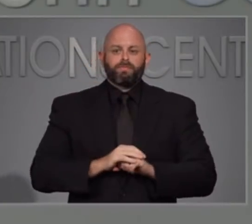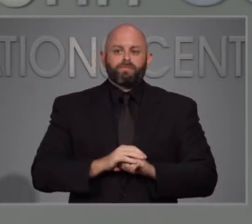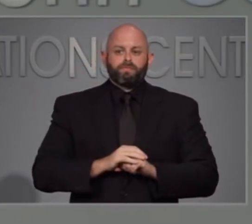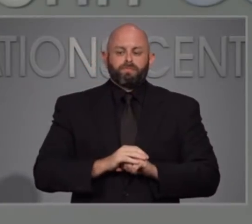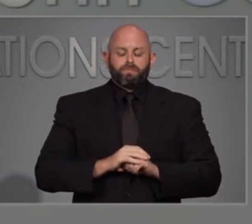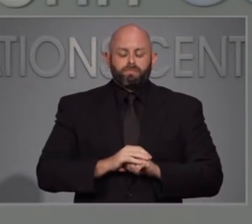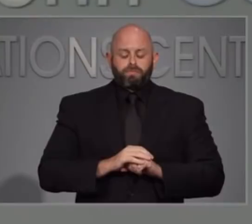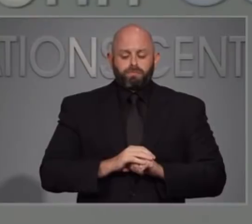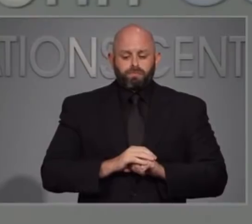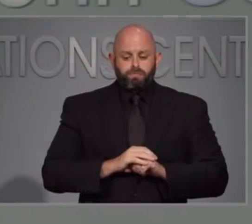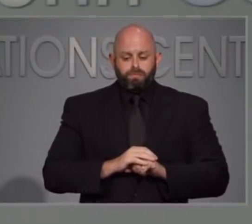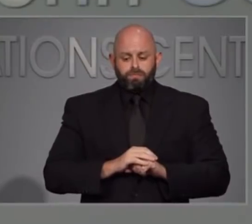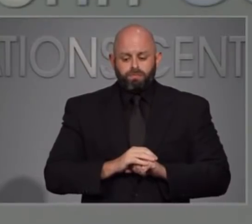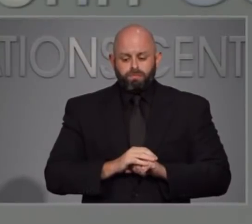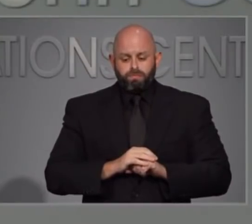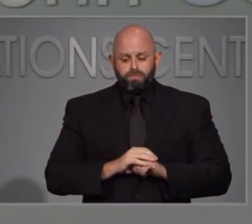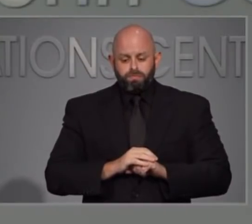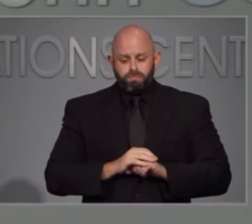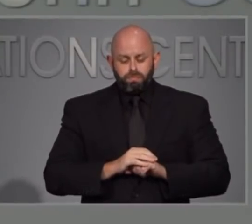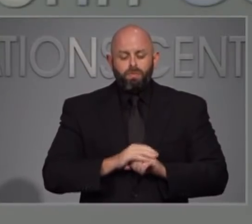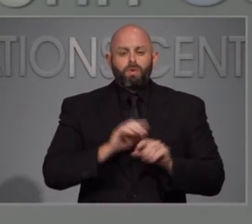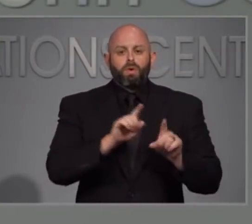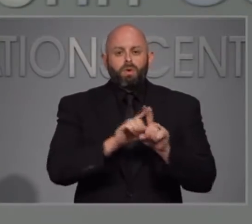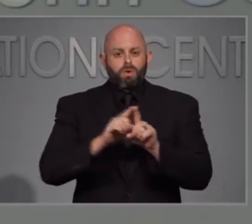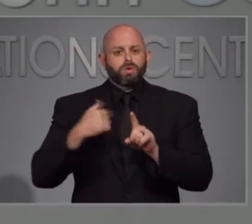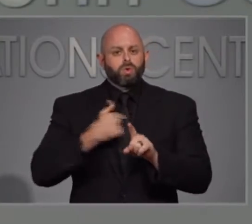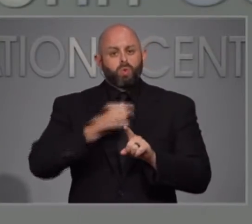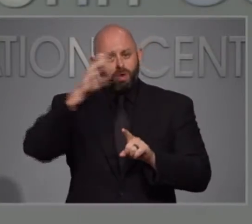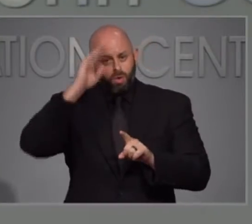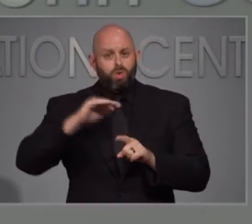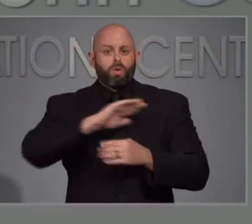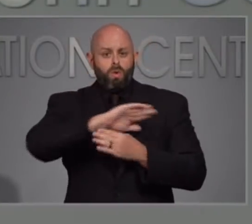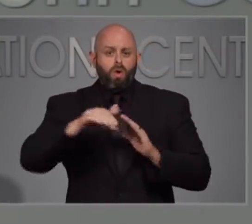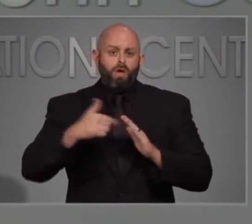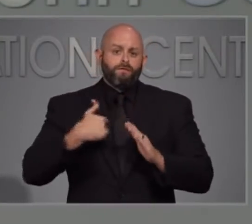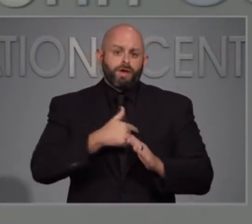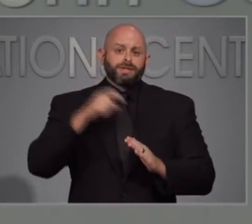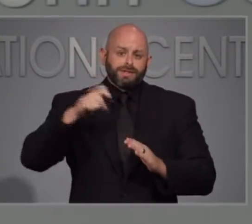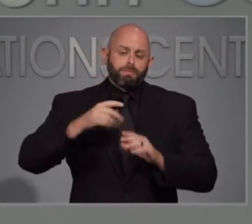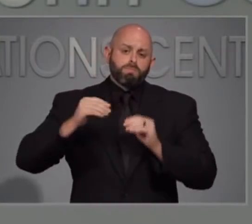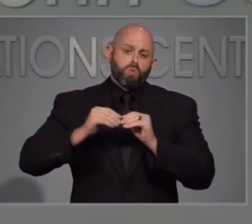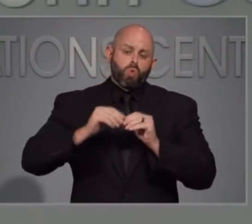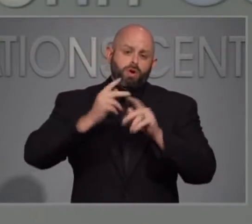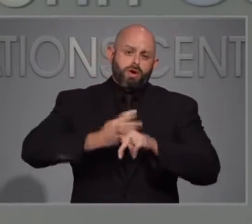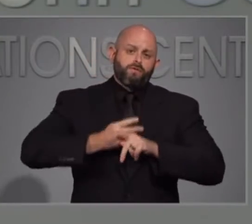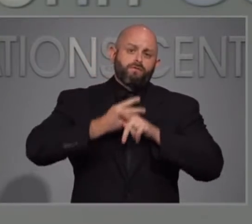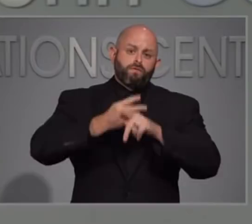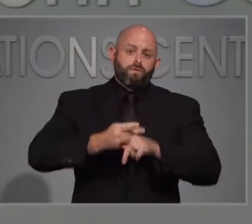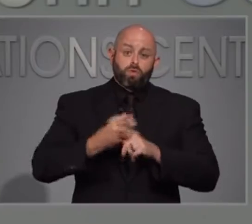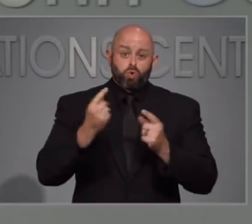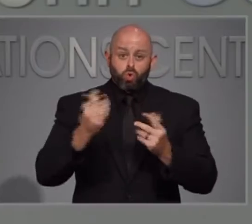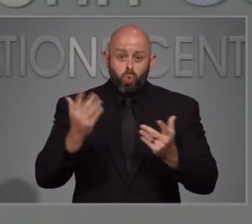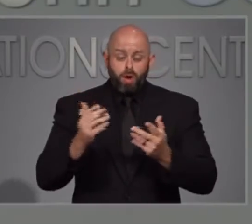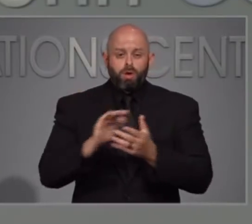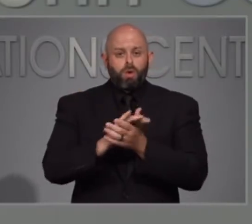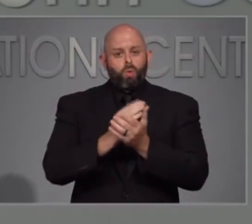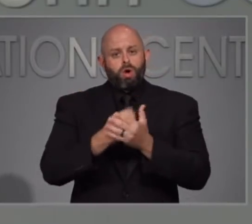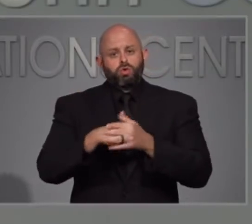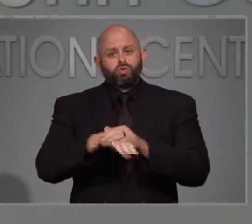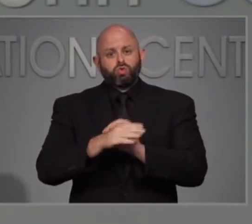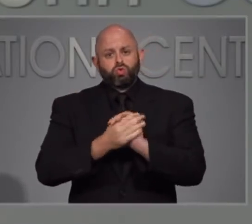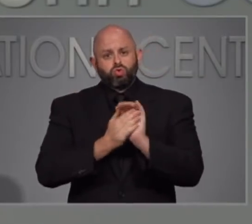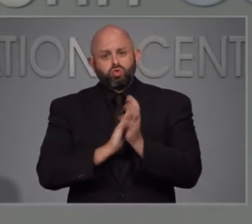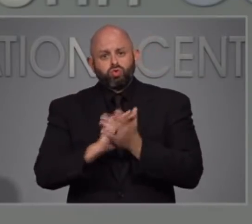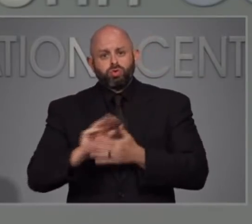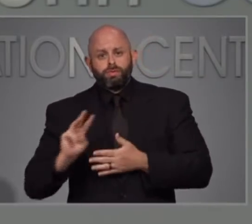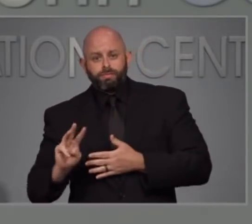tells us that all of us need to be more careful about washing, keeping 6 feet